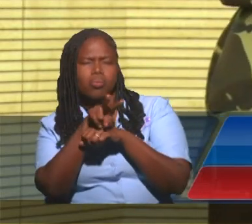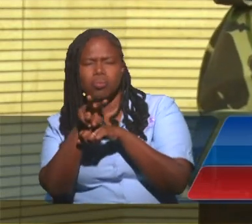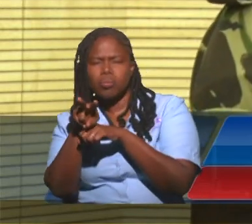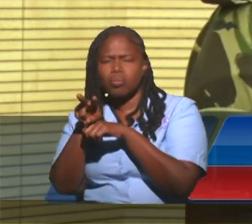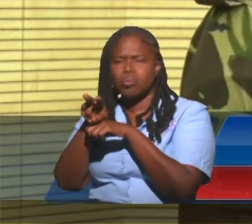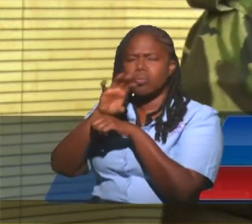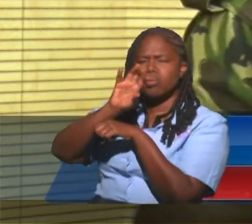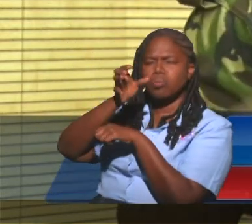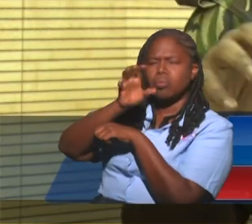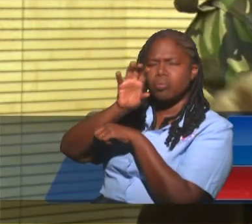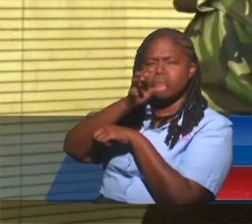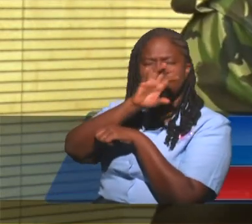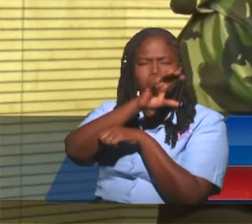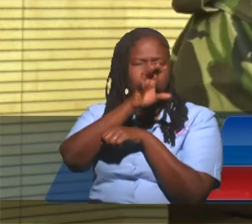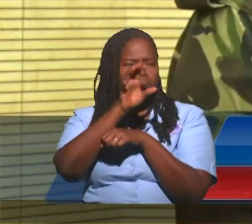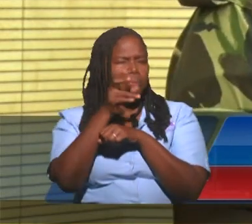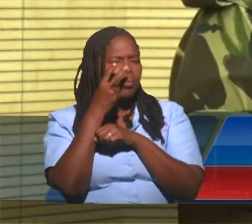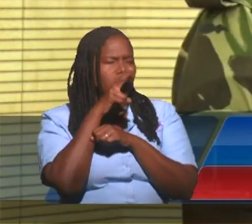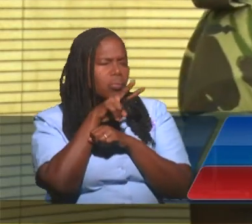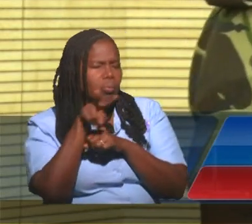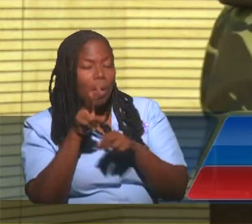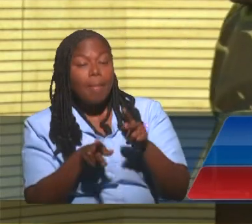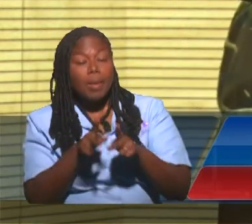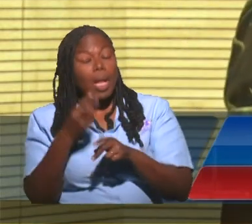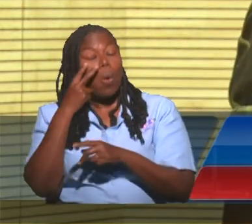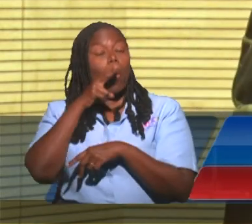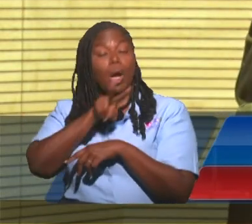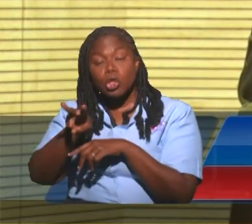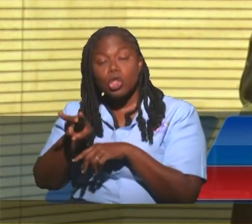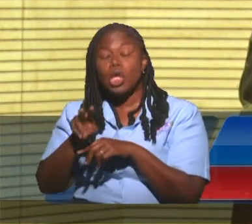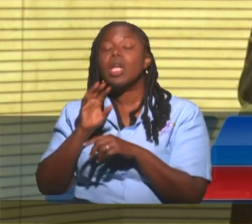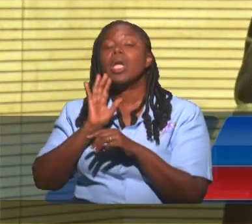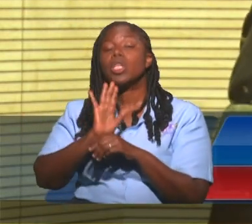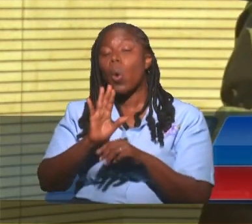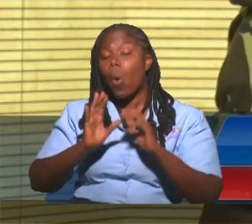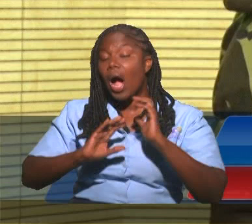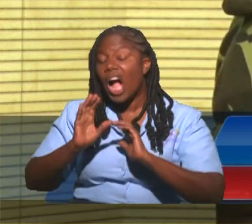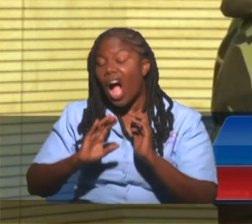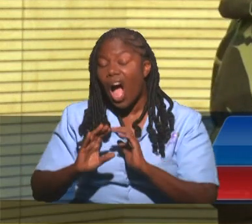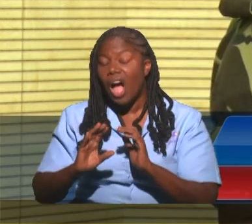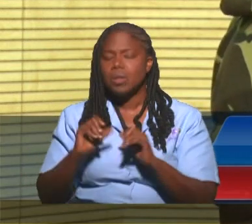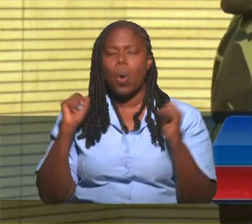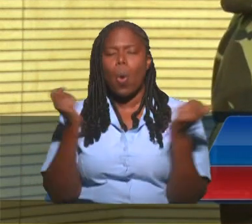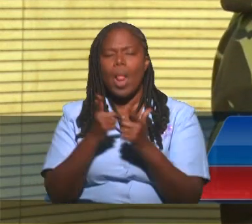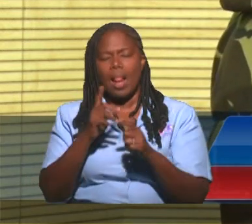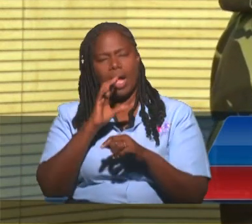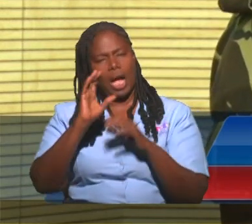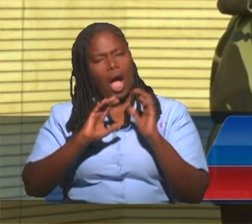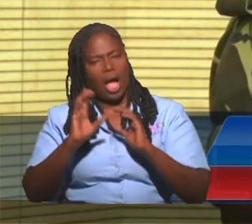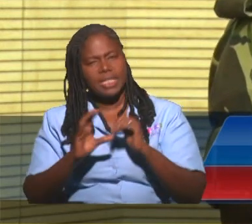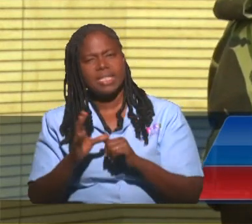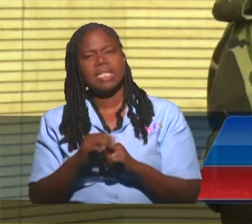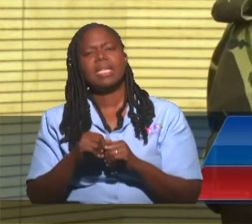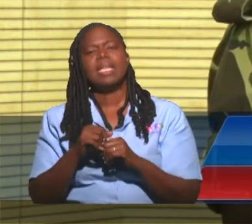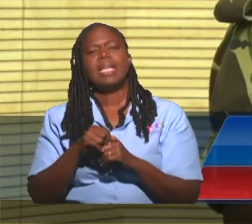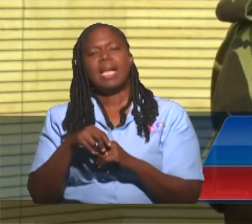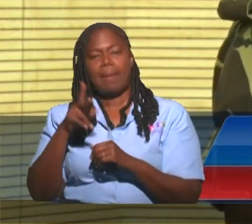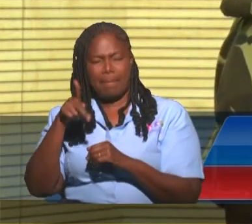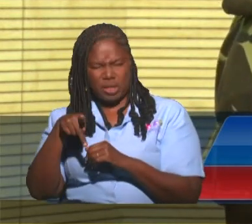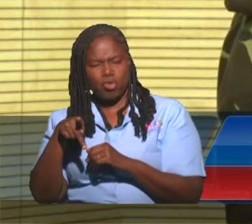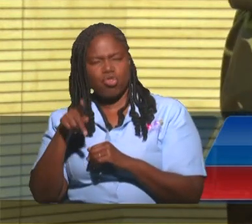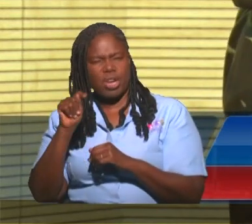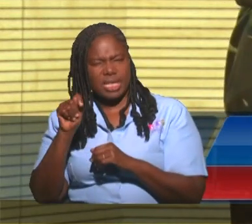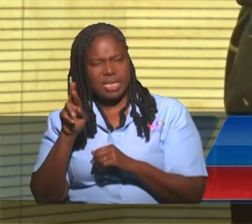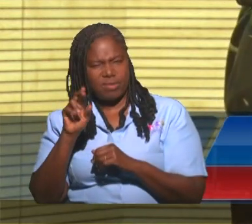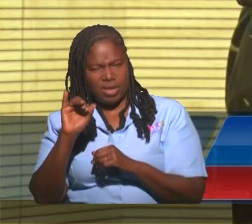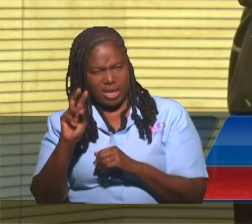OCC in Port of Spain. So you'll have persons looking at the venue, and at Petrotrin, you have security there